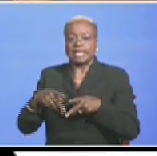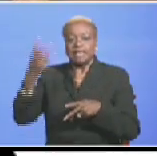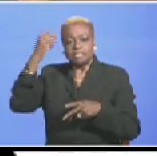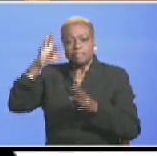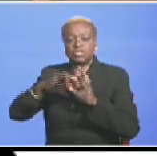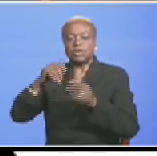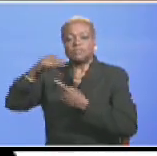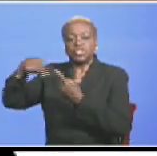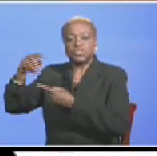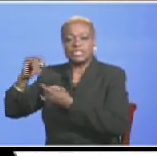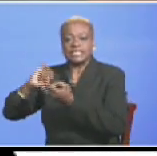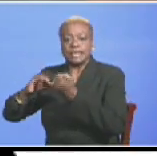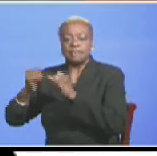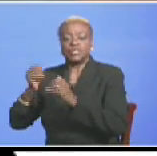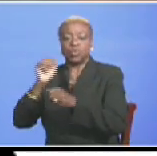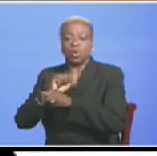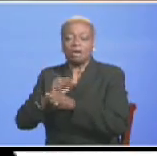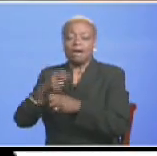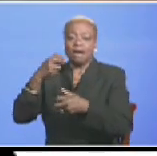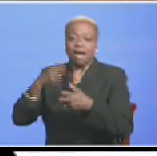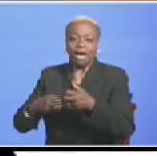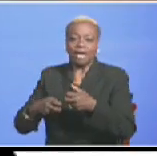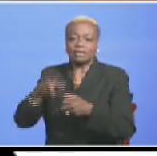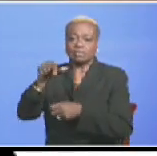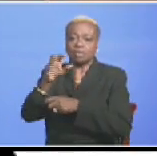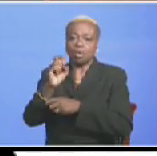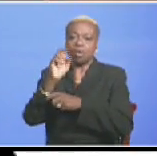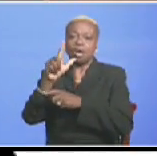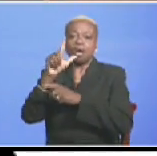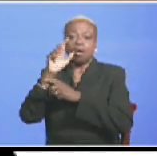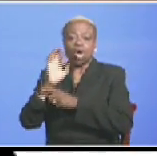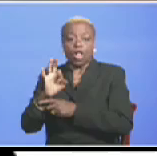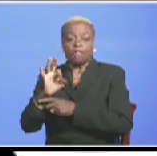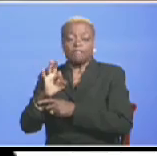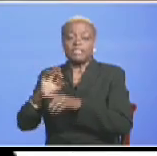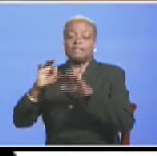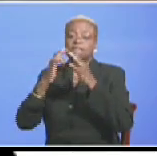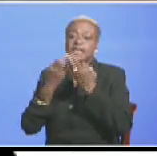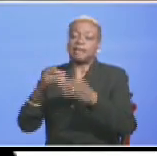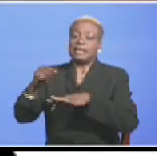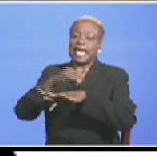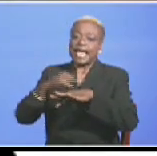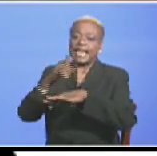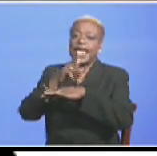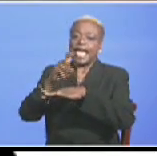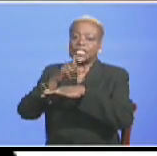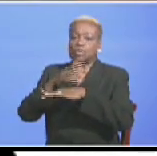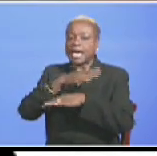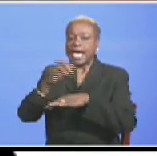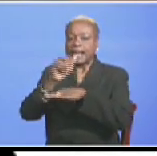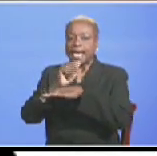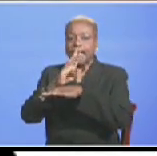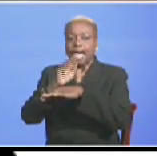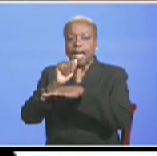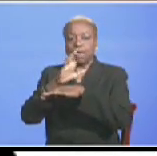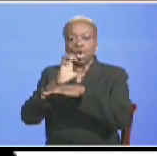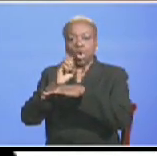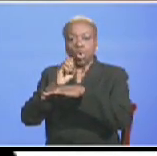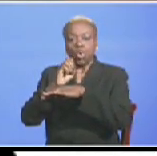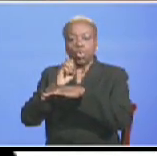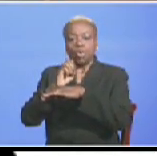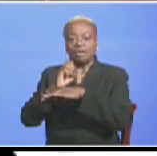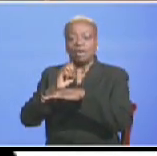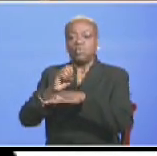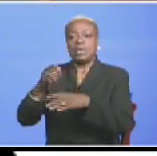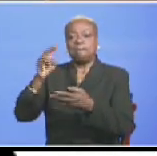has worked hard. You know, golf, we brought golf to the family islands, Exuma, Abaco, those golf tournaments were successful. We partner